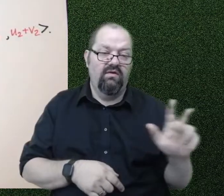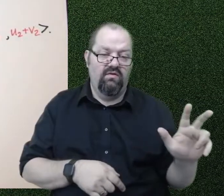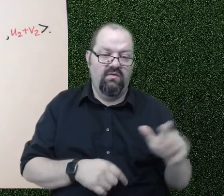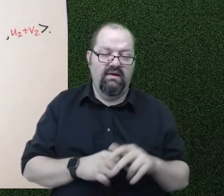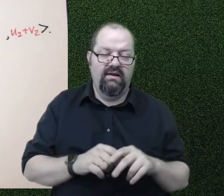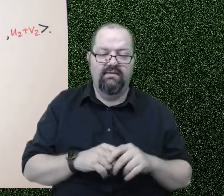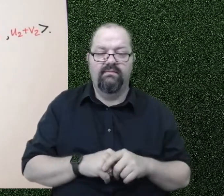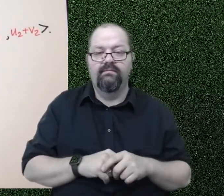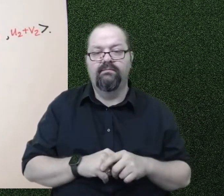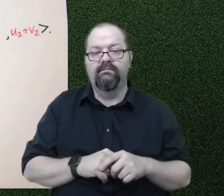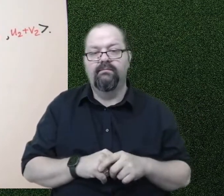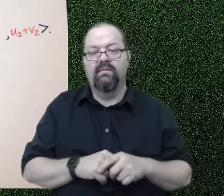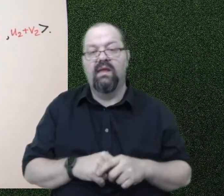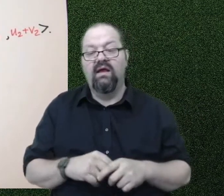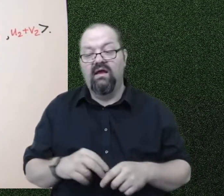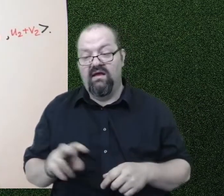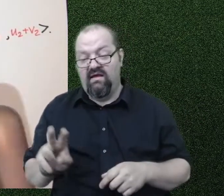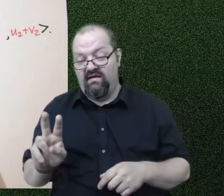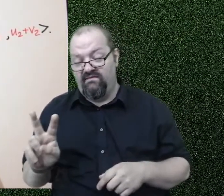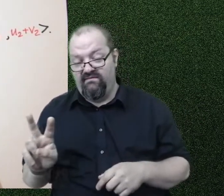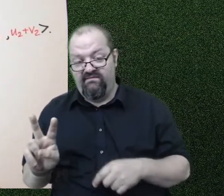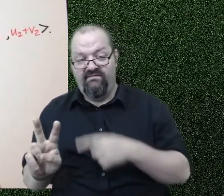and V equals the vector